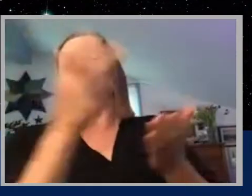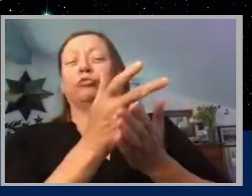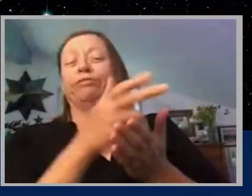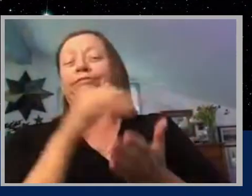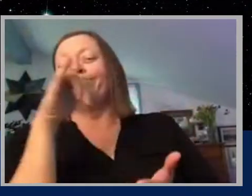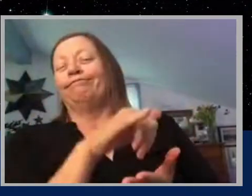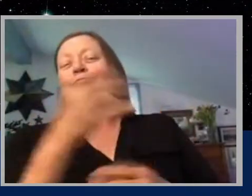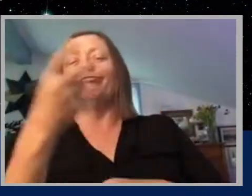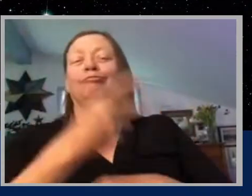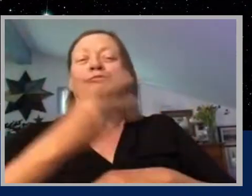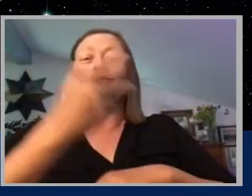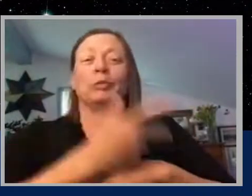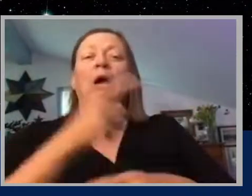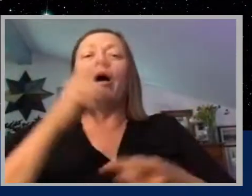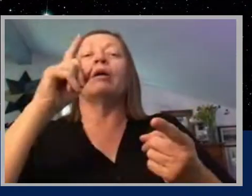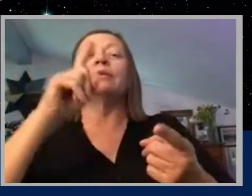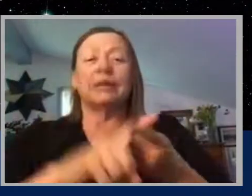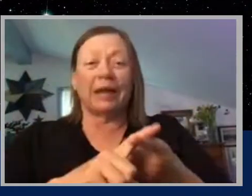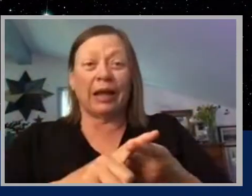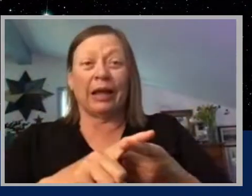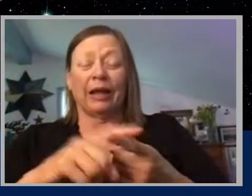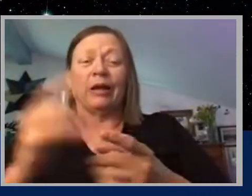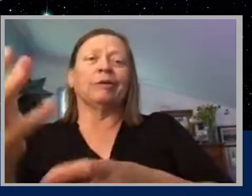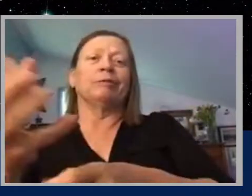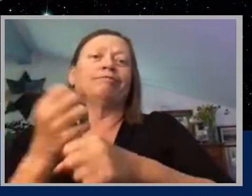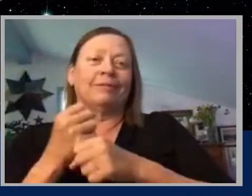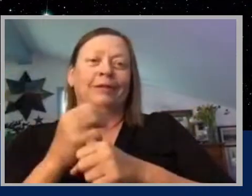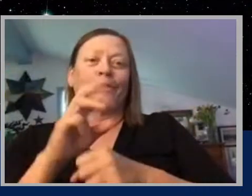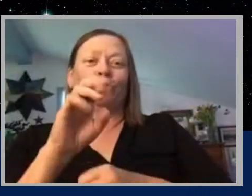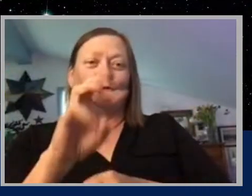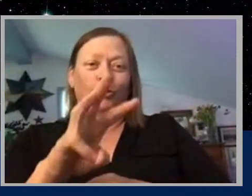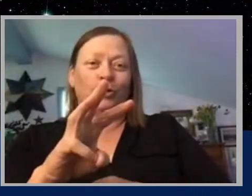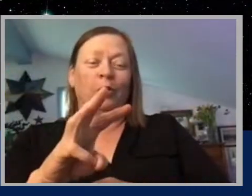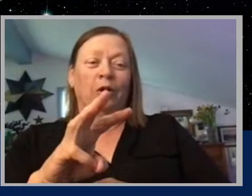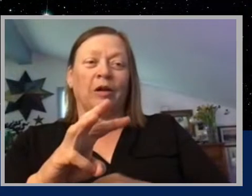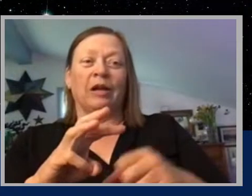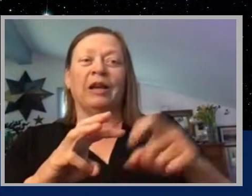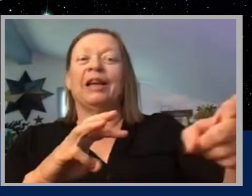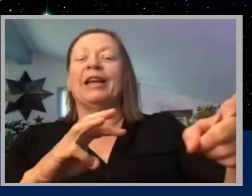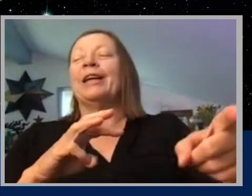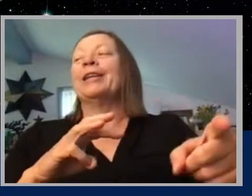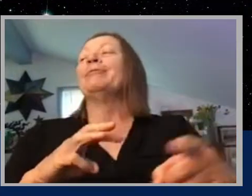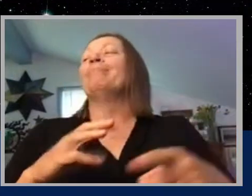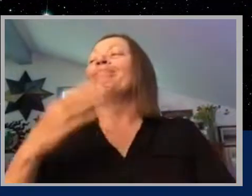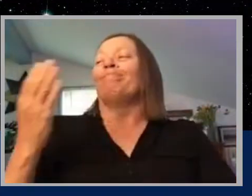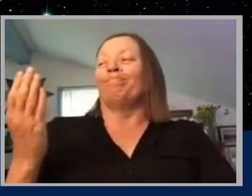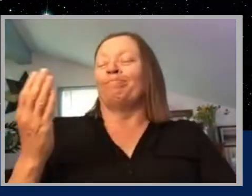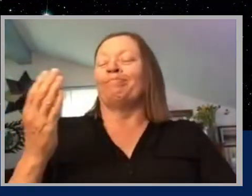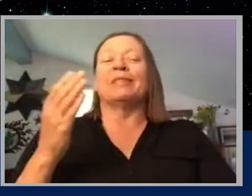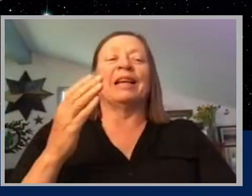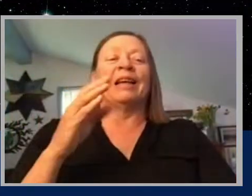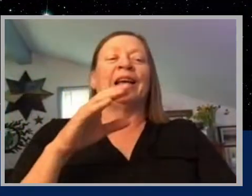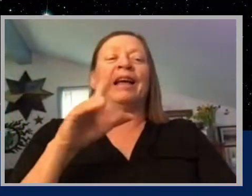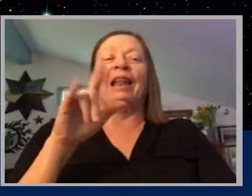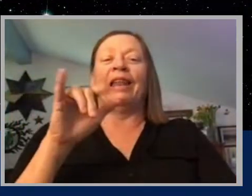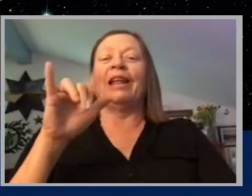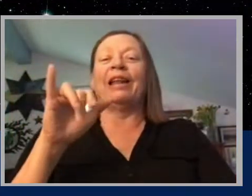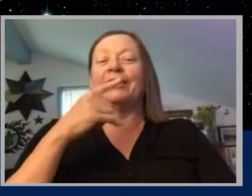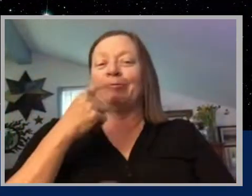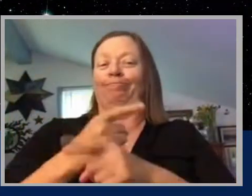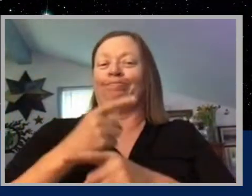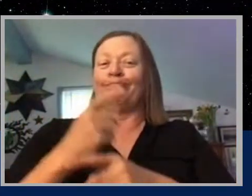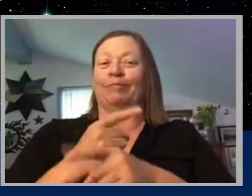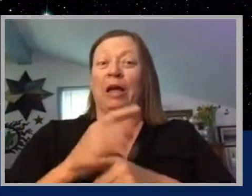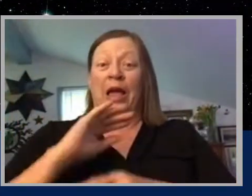It depends on the weather. So what happens is, because I told you we have to cover 1,200 nautical miles, we